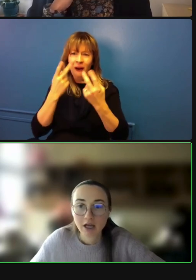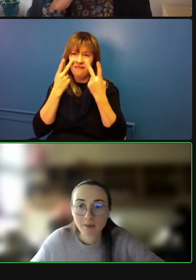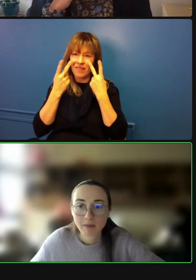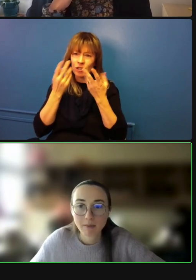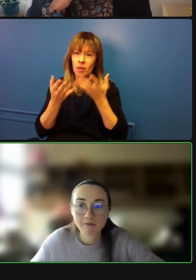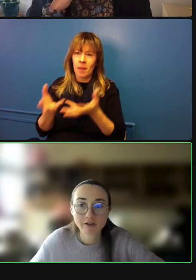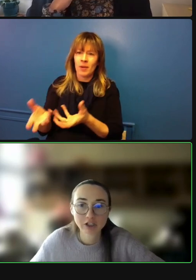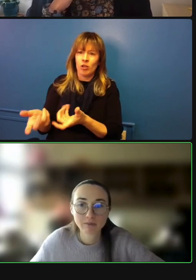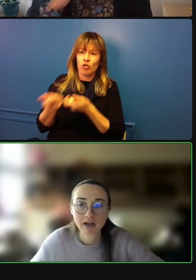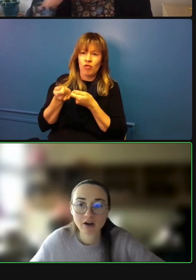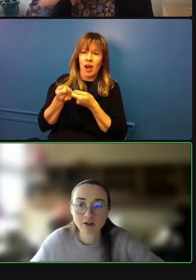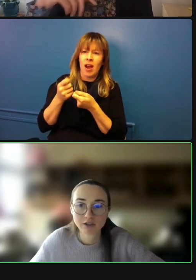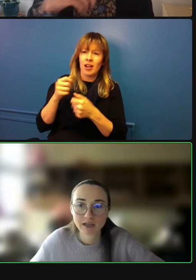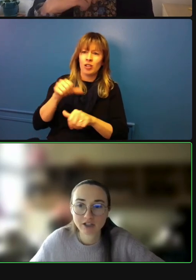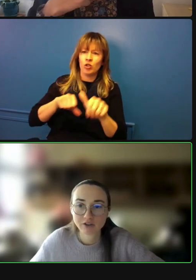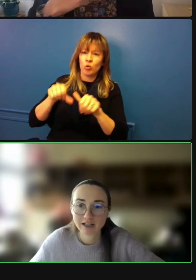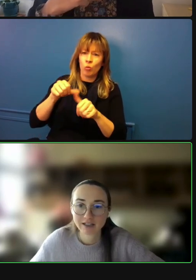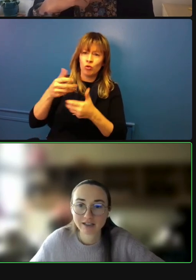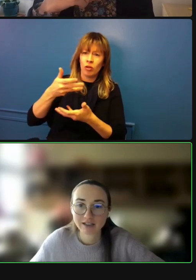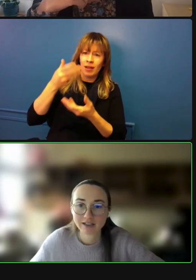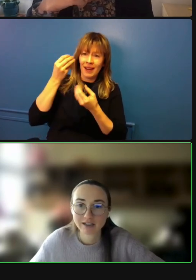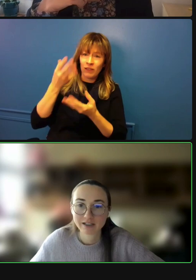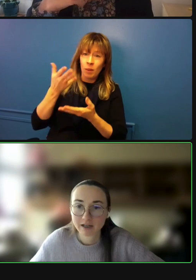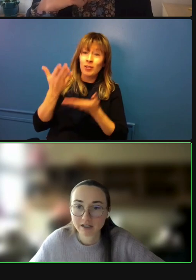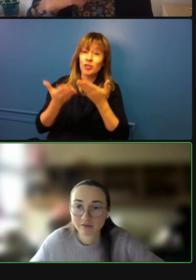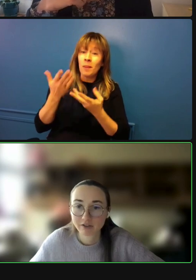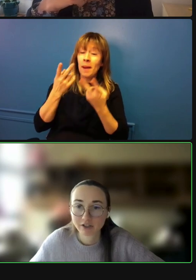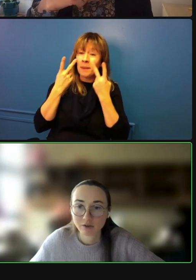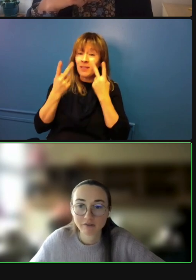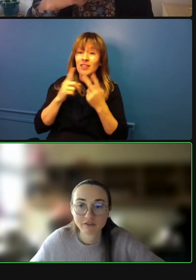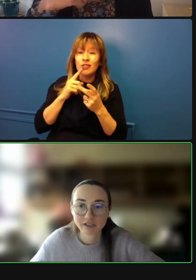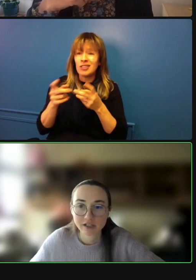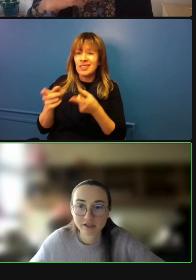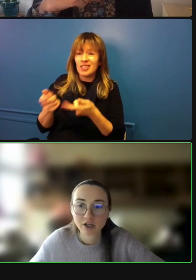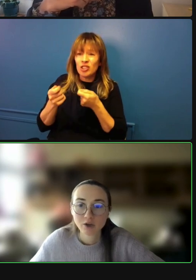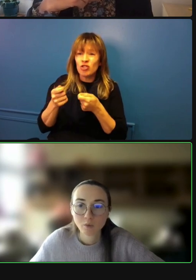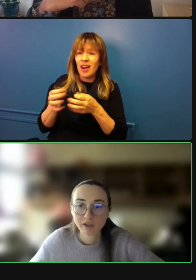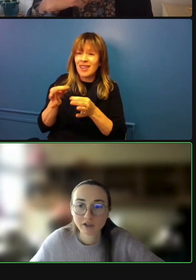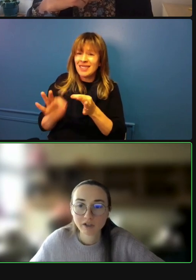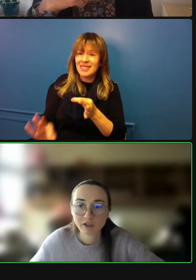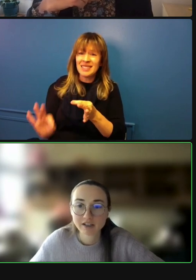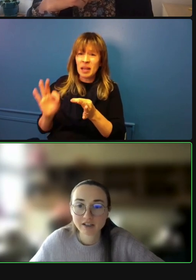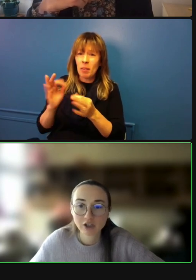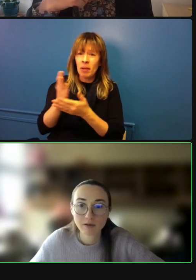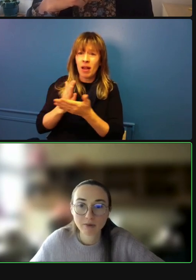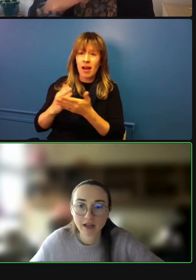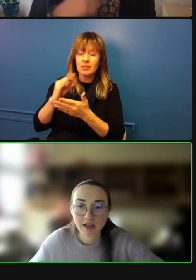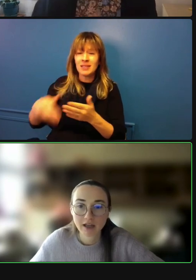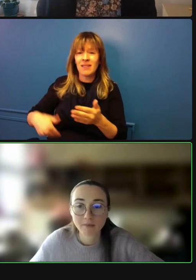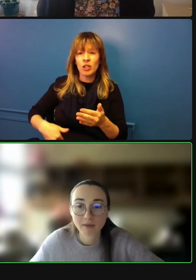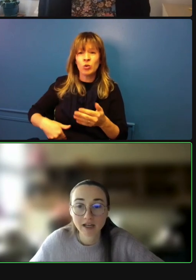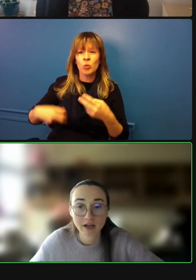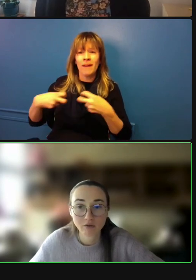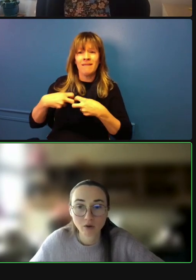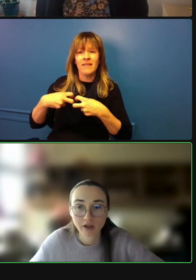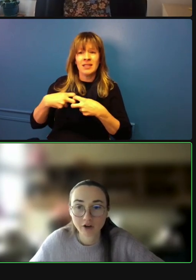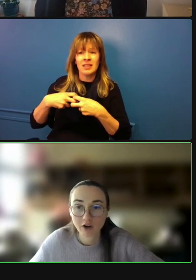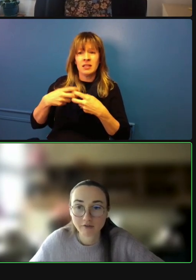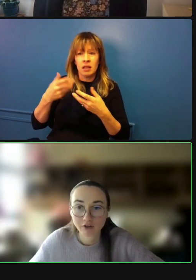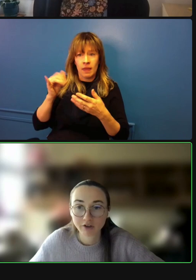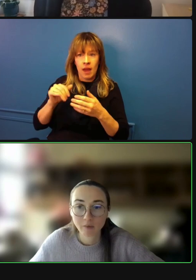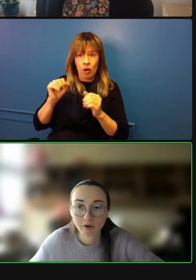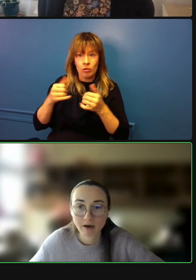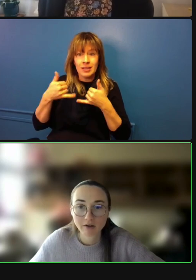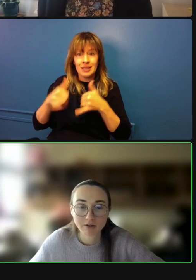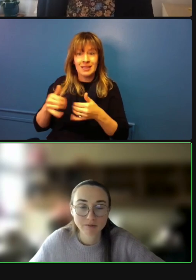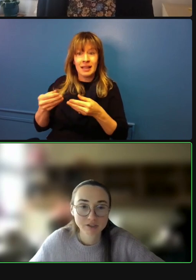information, maybe vision might also be extracting simple aspects of intuitive physics, which could then still be playing a mediating role in your